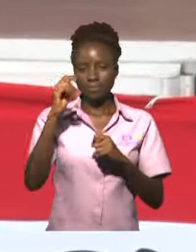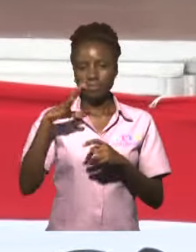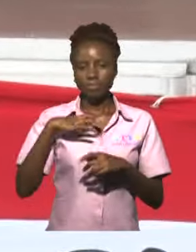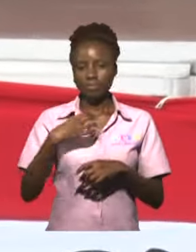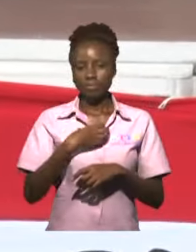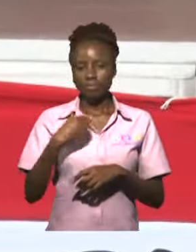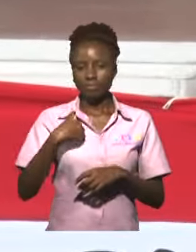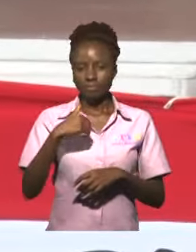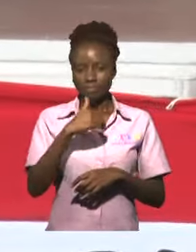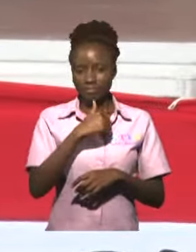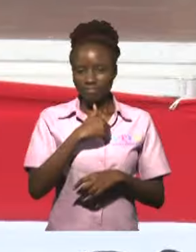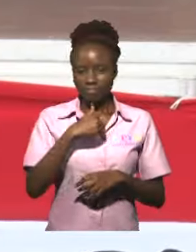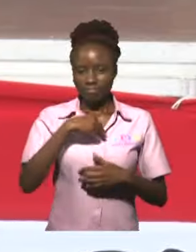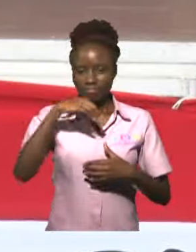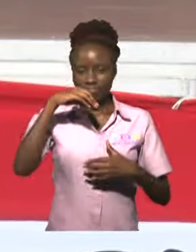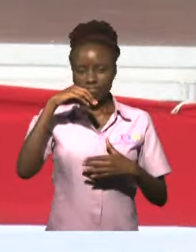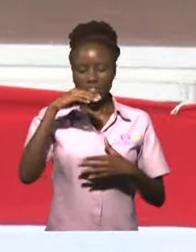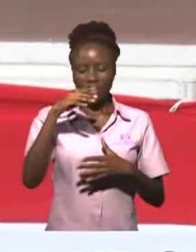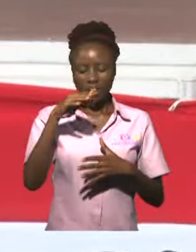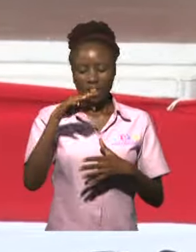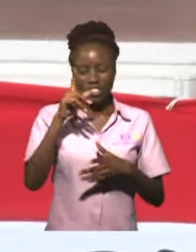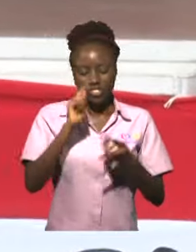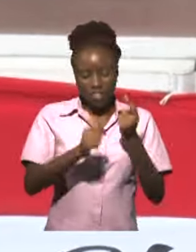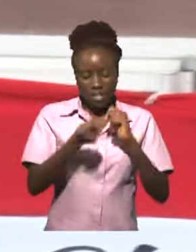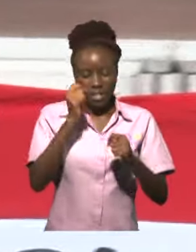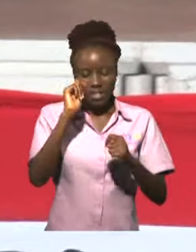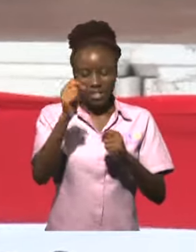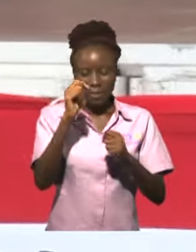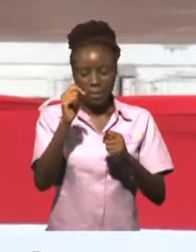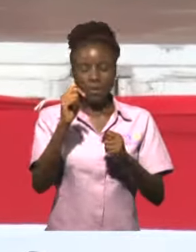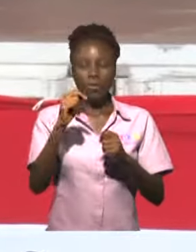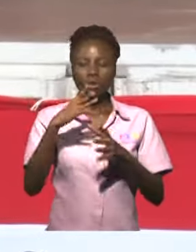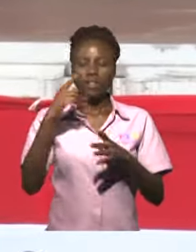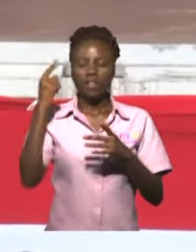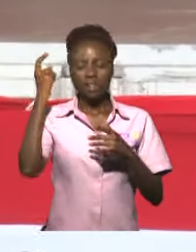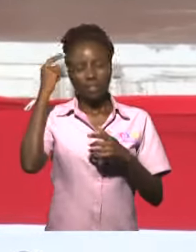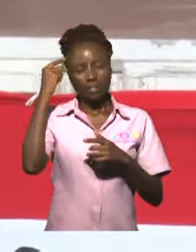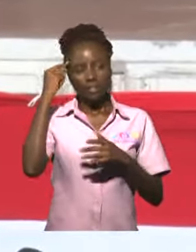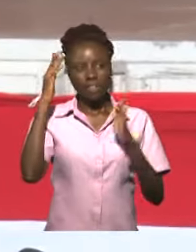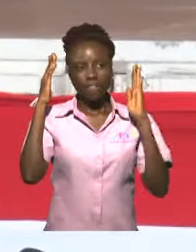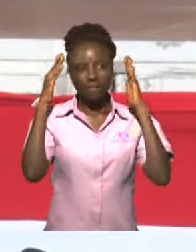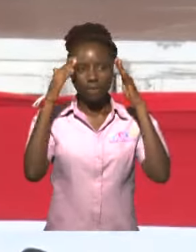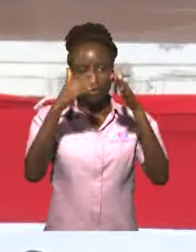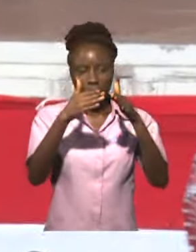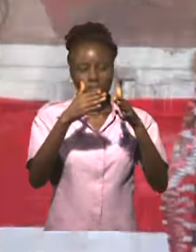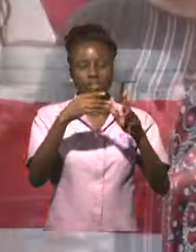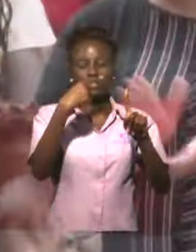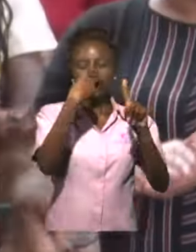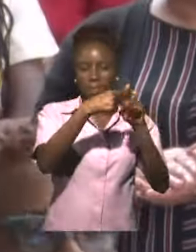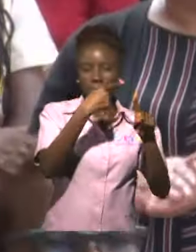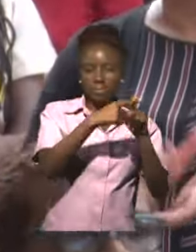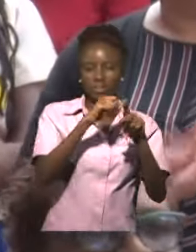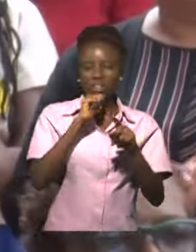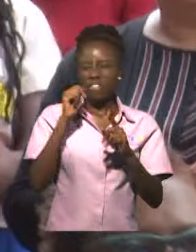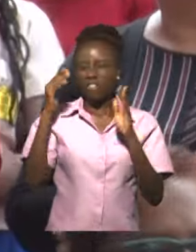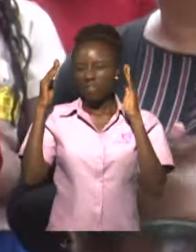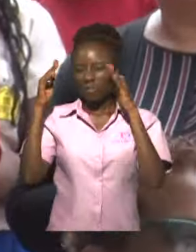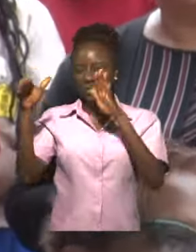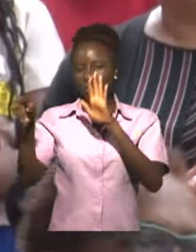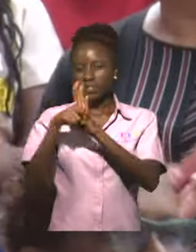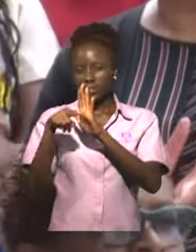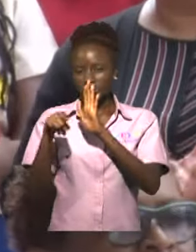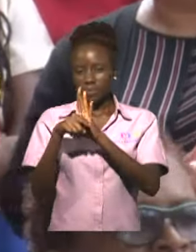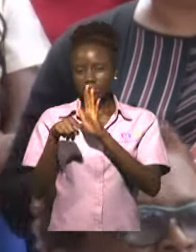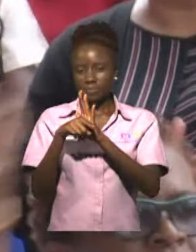soul is a lovely soul. Let's not get carried away by the bad. Let us celebrate the good in Trinidad and Tobago. And perhaps it's